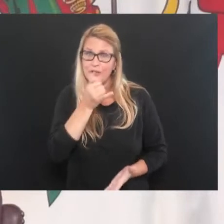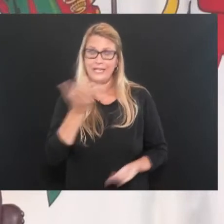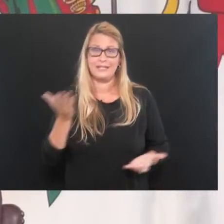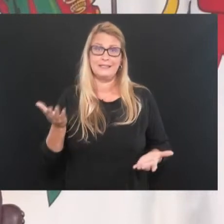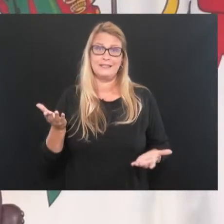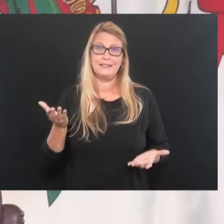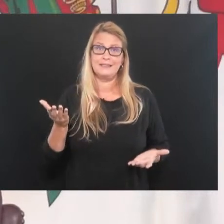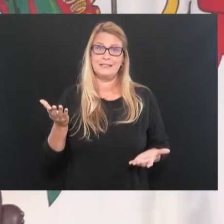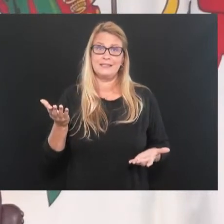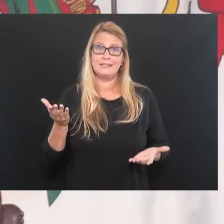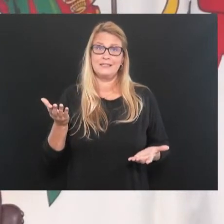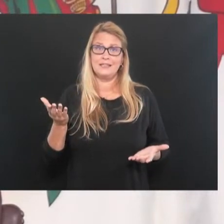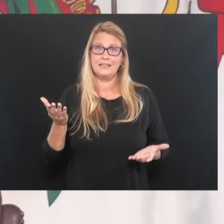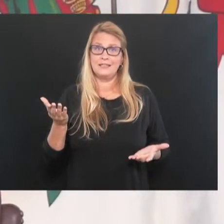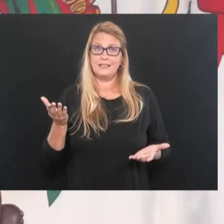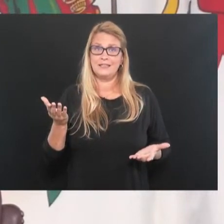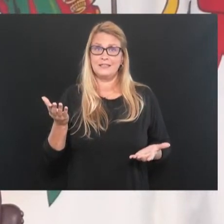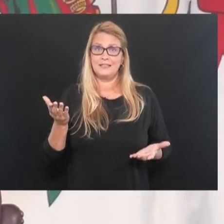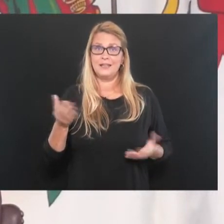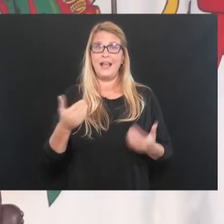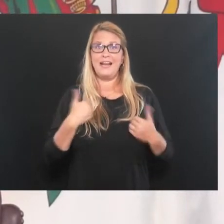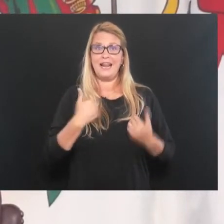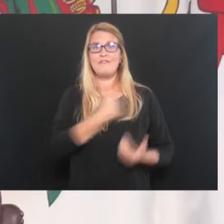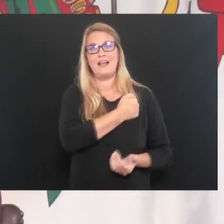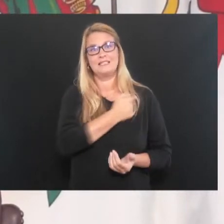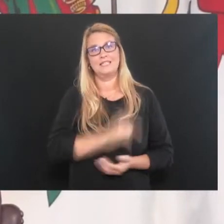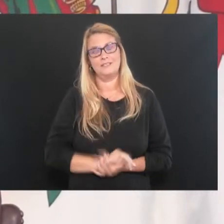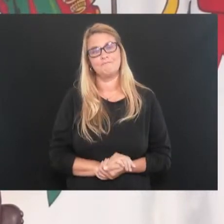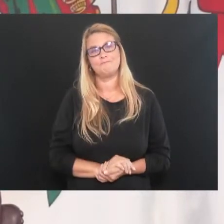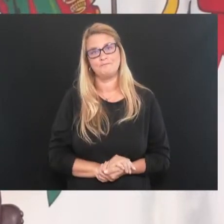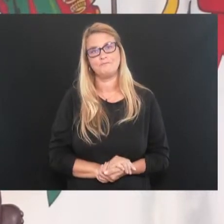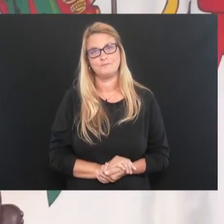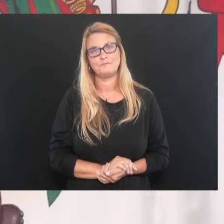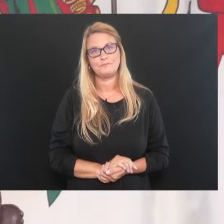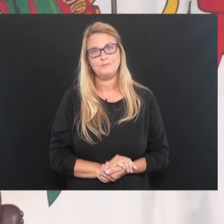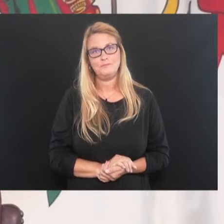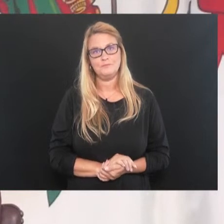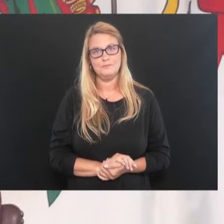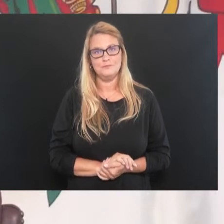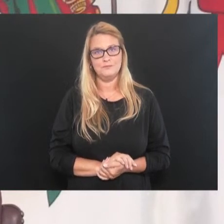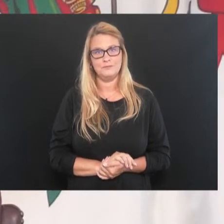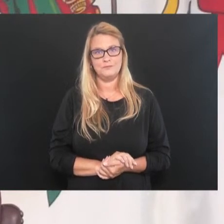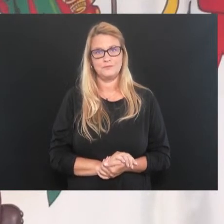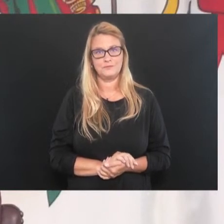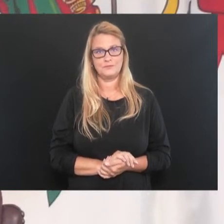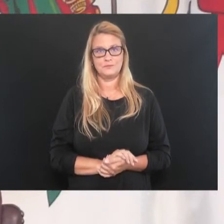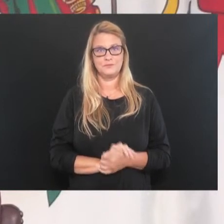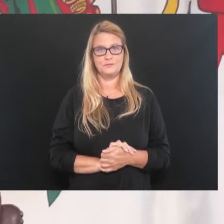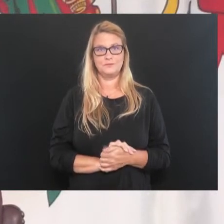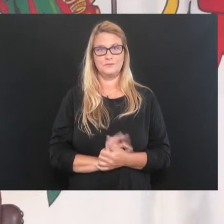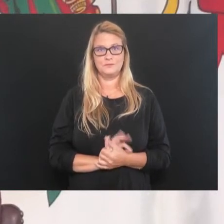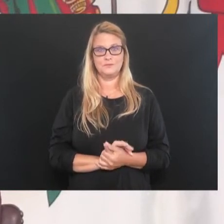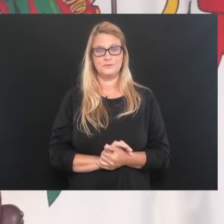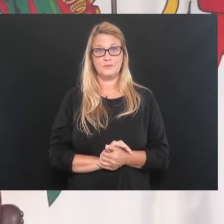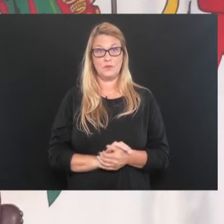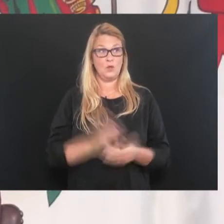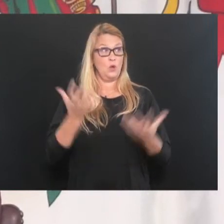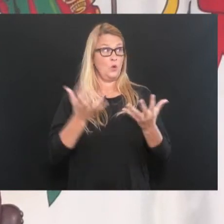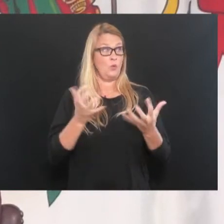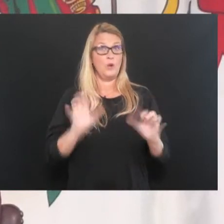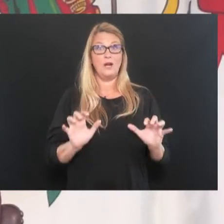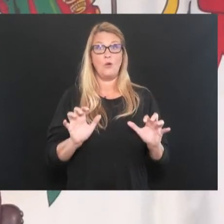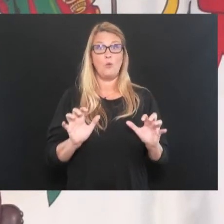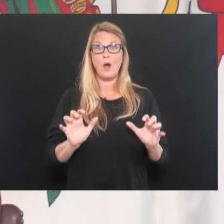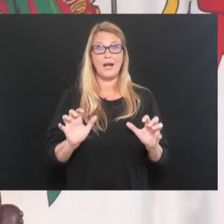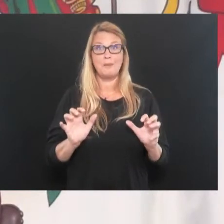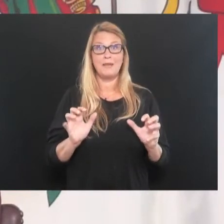We got to get past that and get vaccinated. Absolutely. We don't want to be standing there holding the anvil